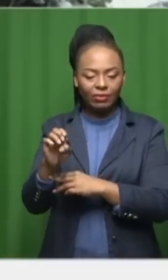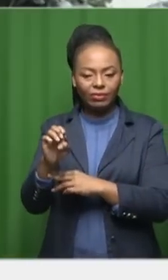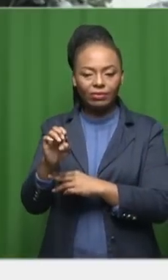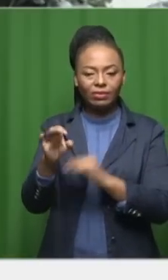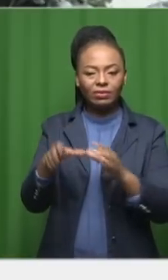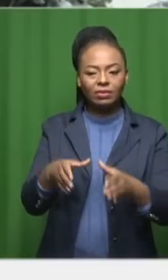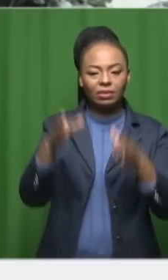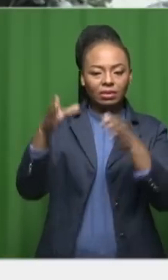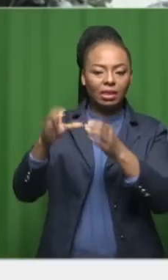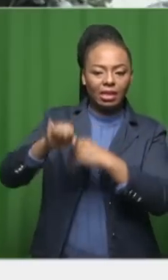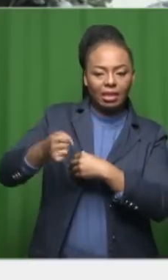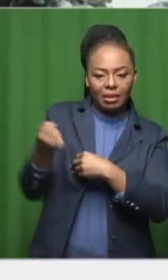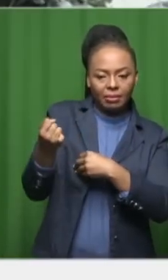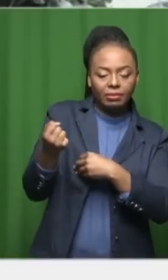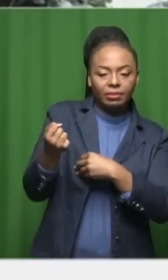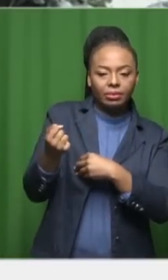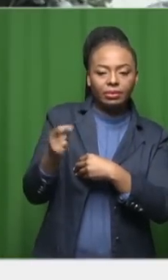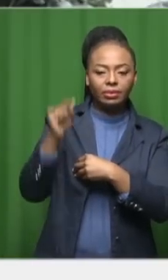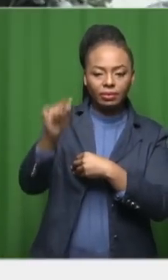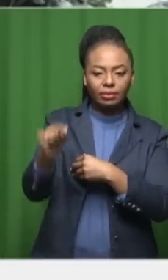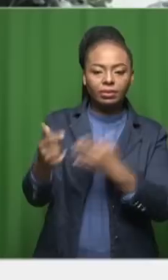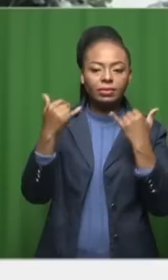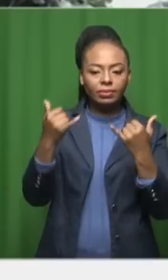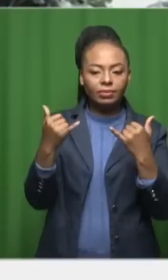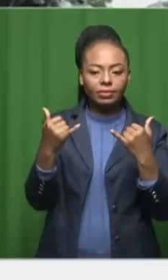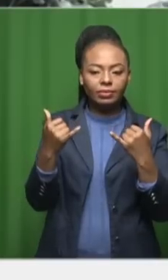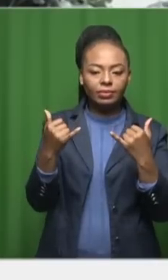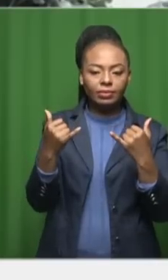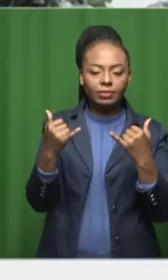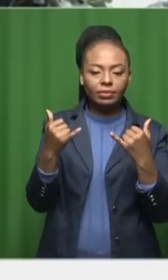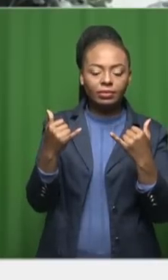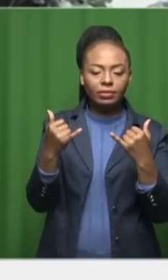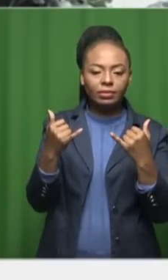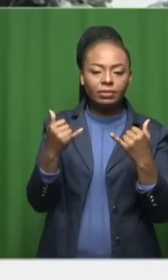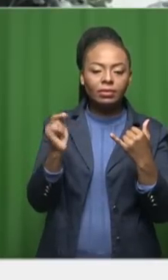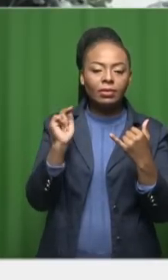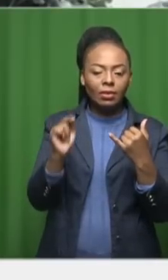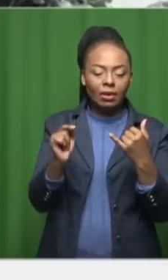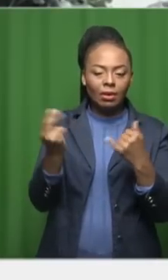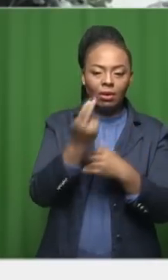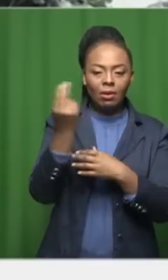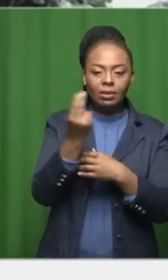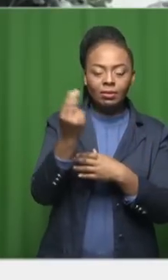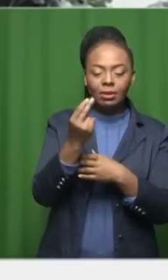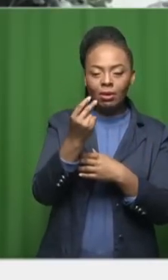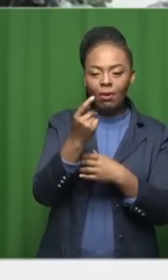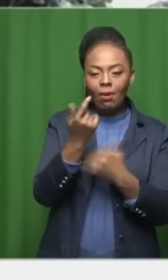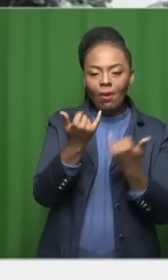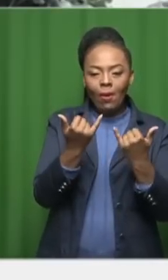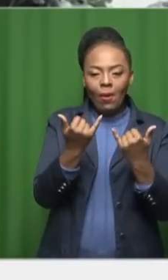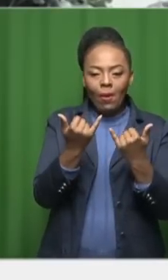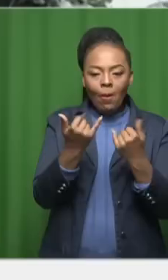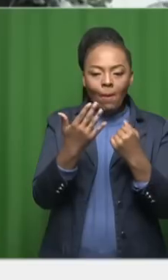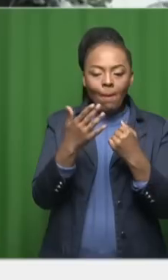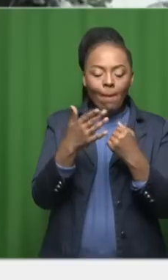reserves that we have to come out of the fiscus. And so a lot of countries that does